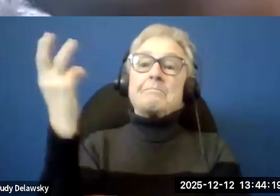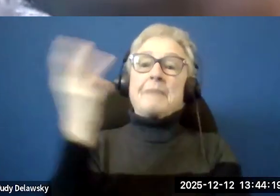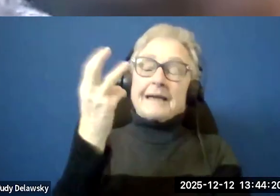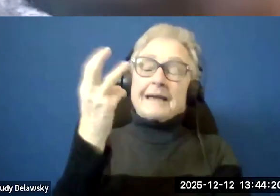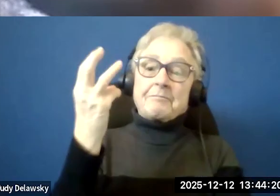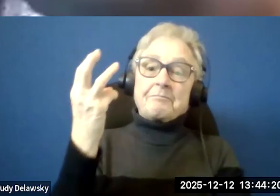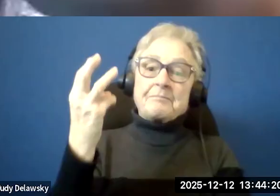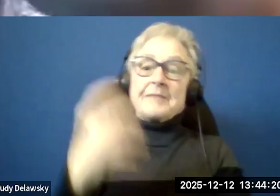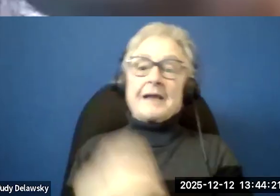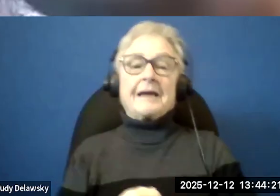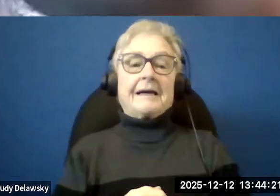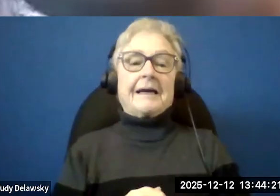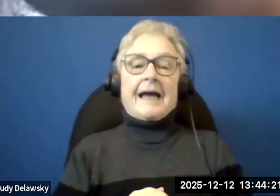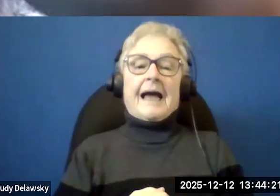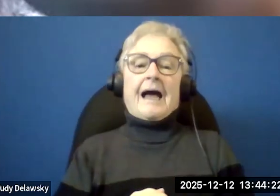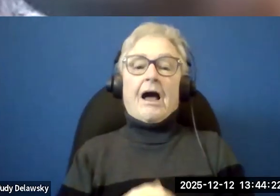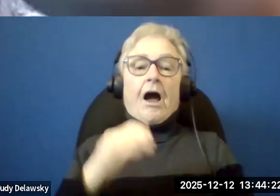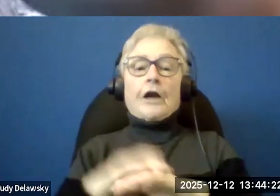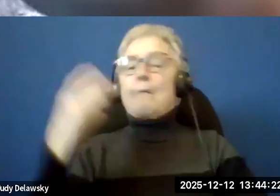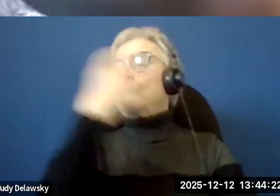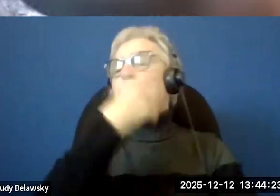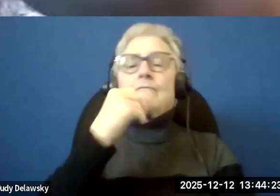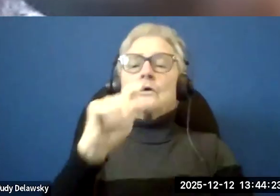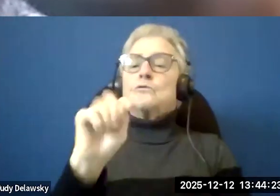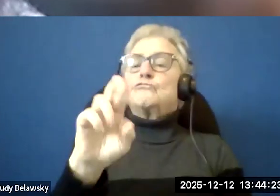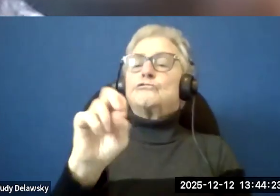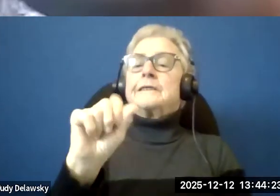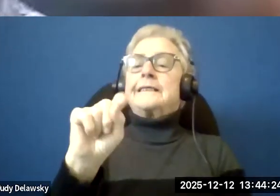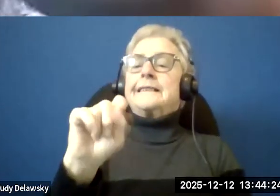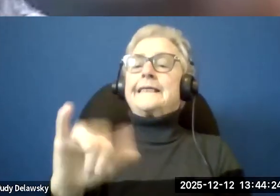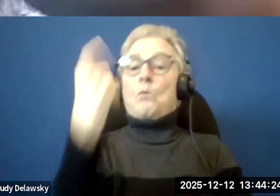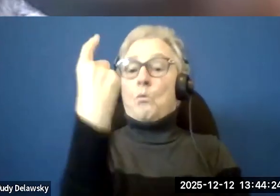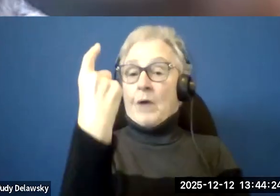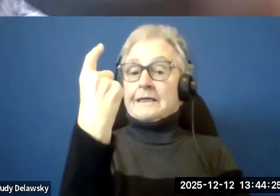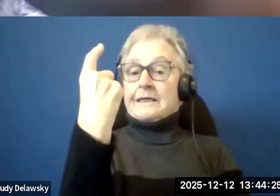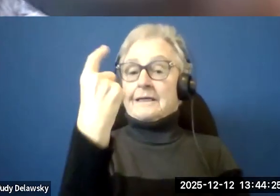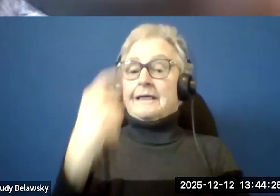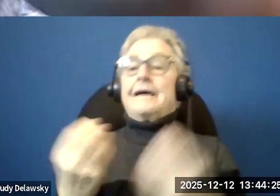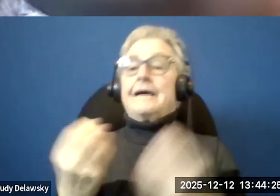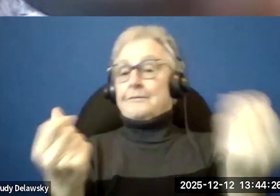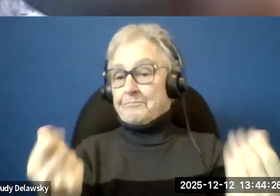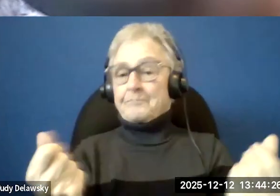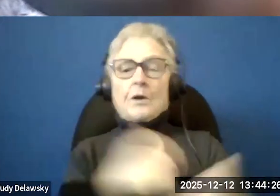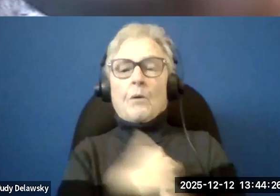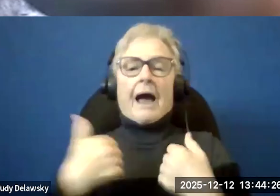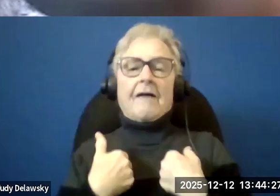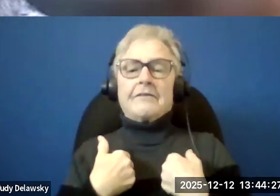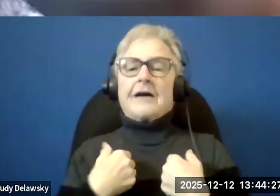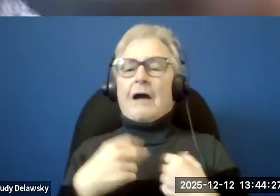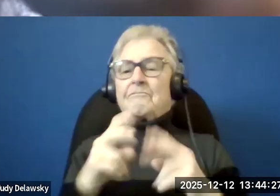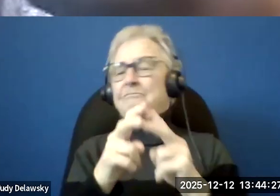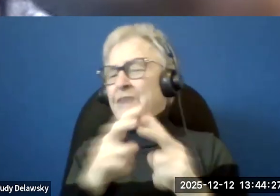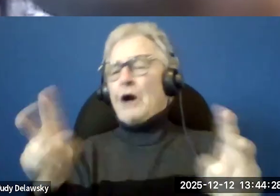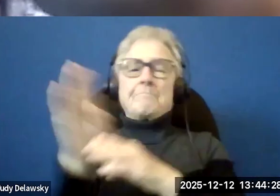on beautiful Treaty 1 territory. And we had a very busy summer, because I think if folks don't